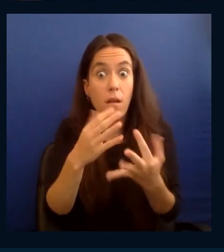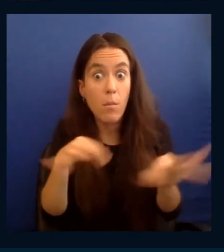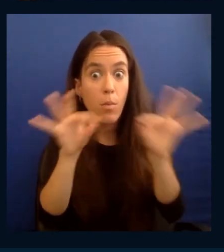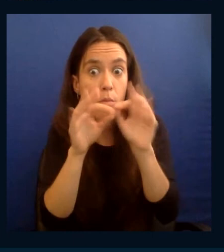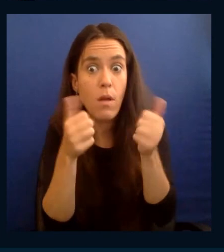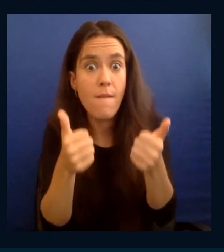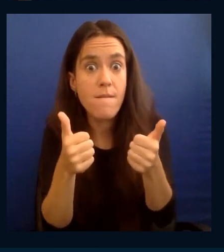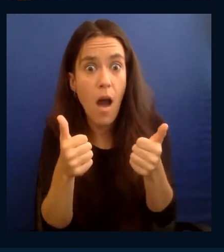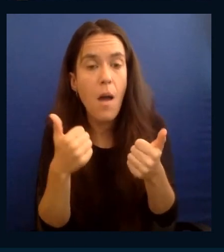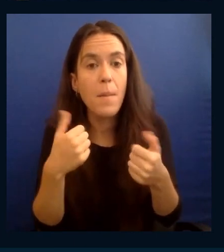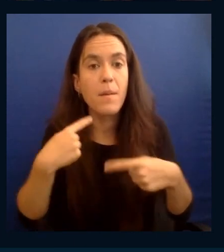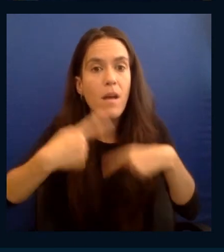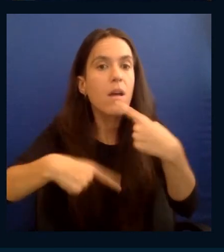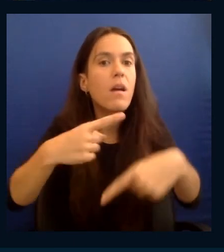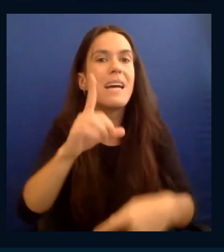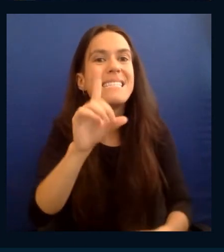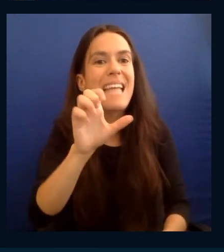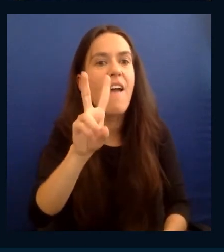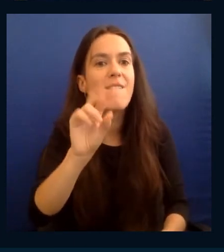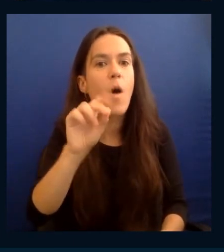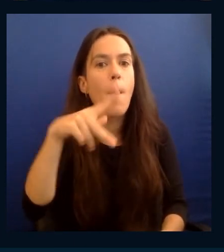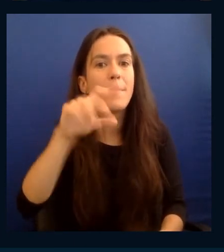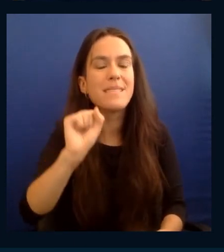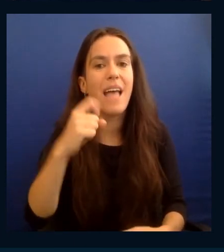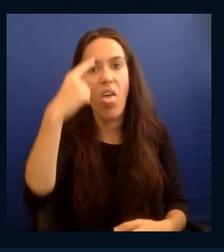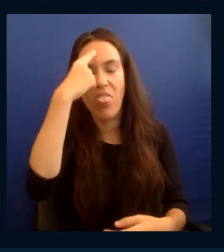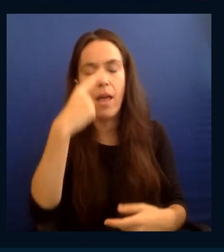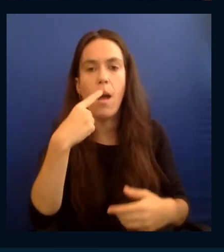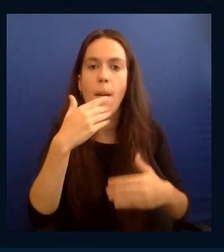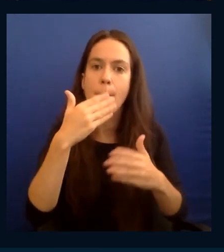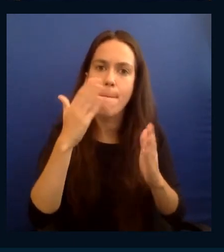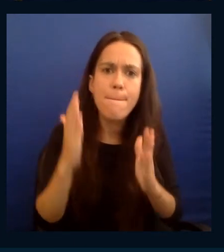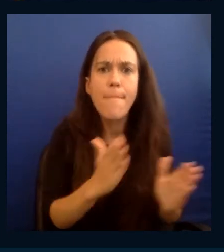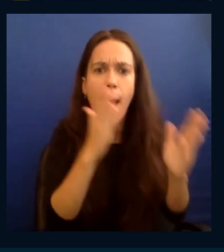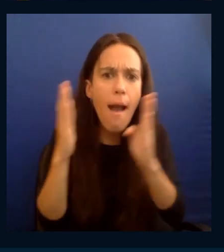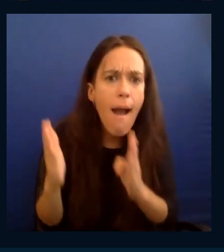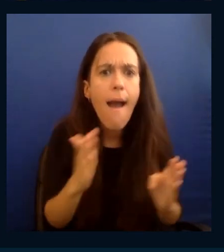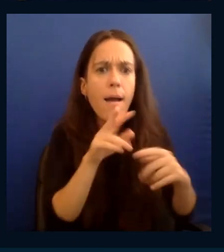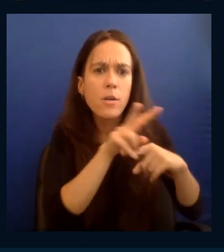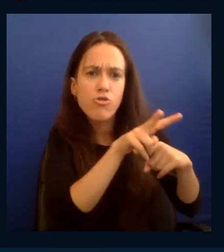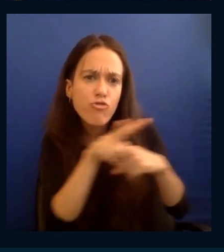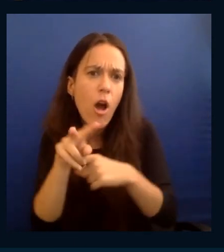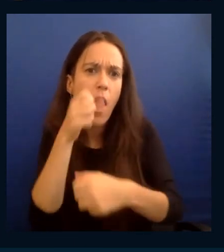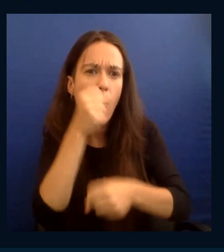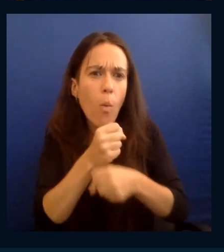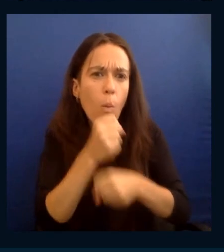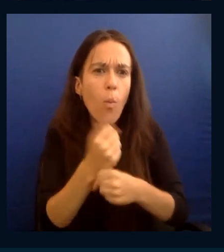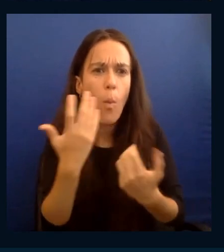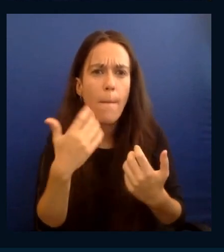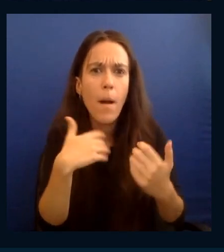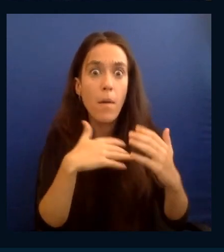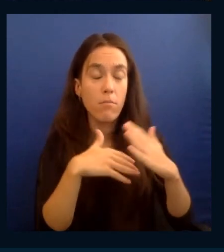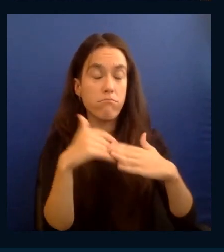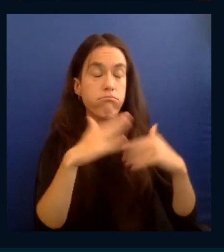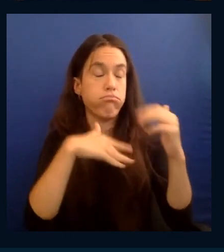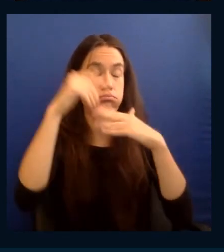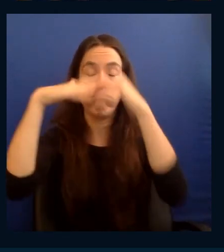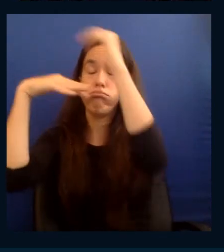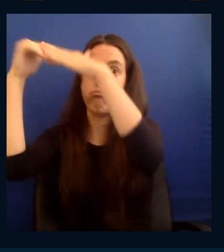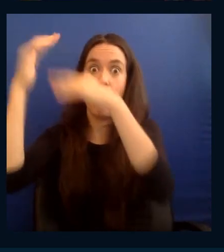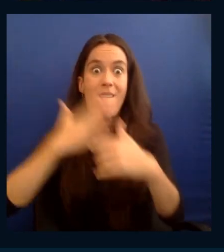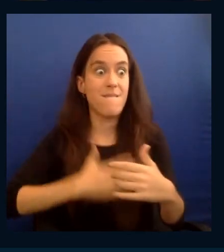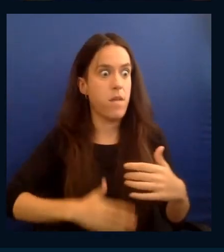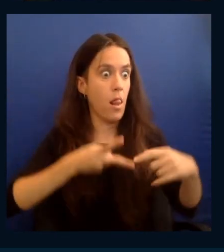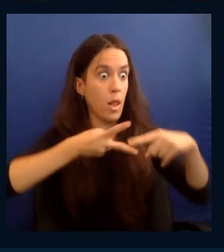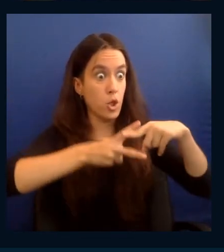about this whole process of DevOps where you're planning and tracking your work, you're doing development and testing, and you're going to release and monitoring learning. And there's so many tools out there that